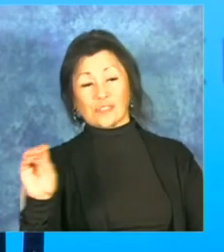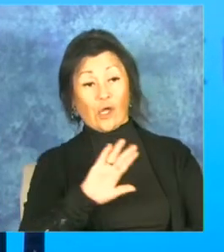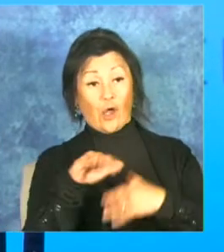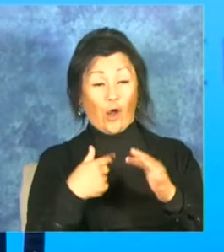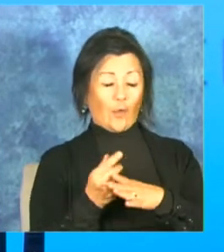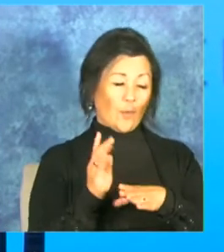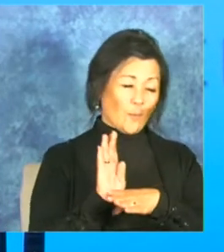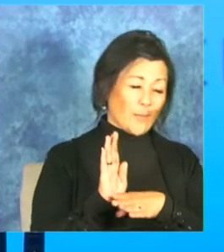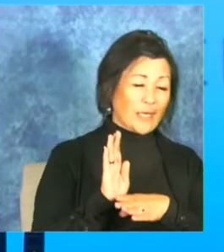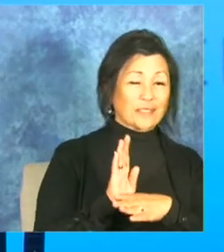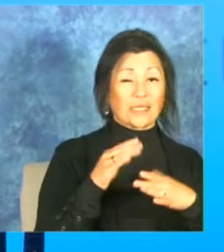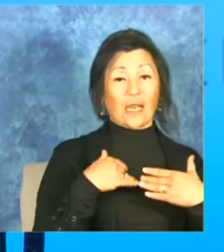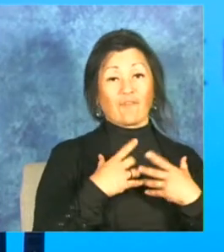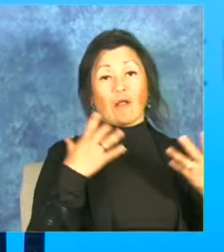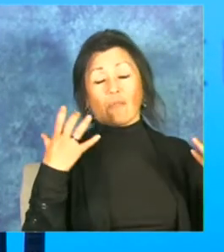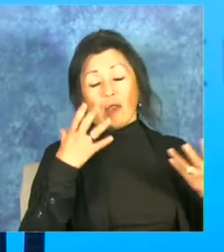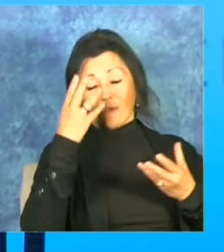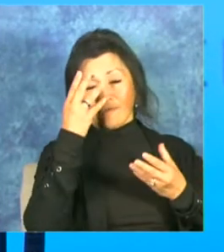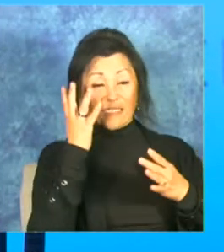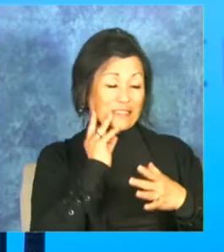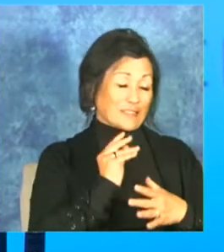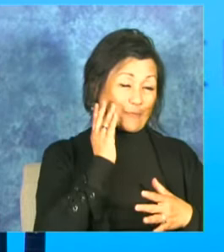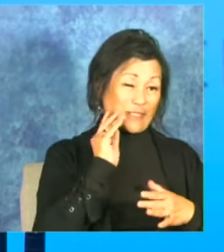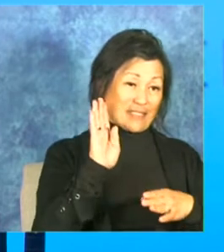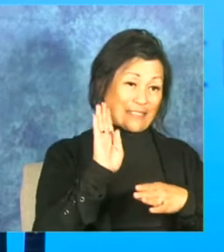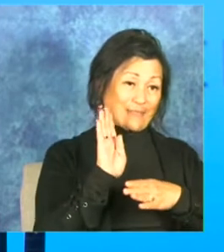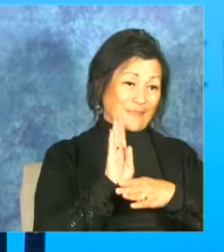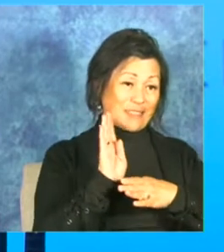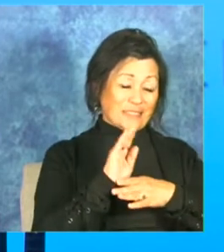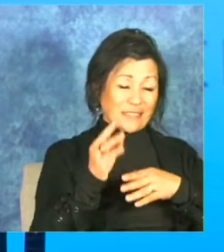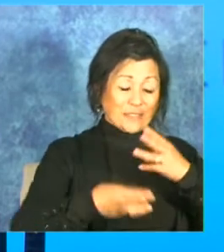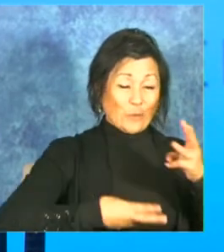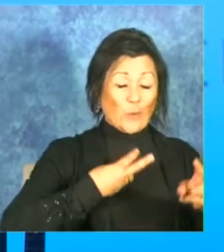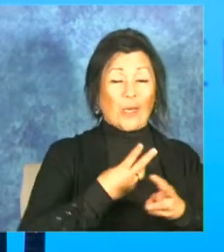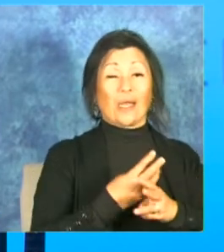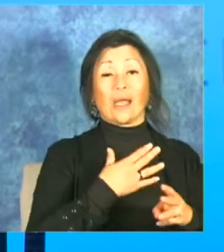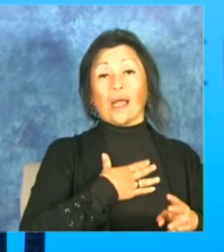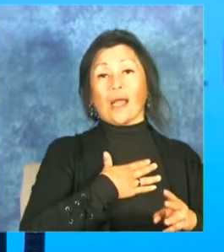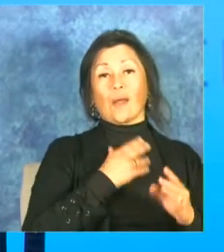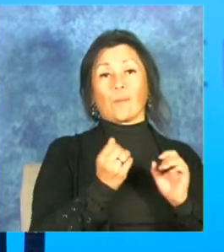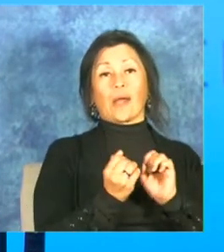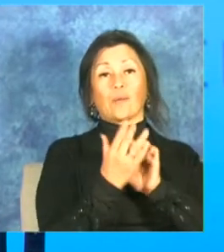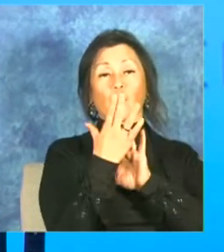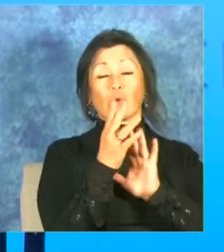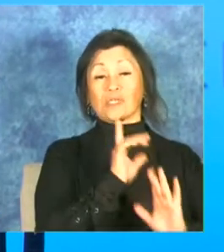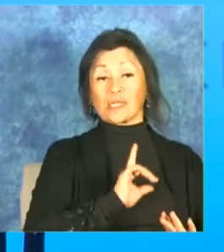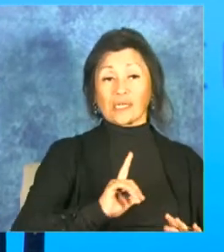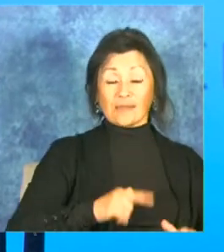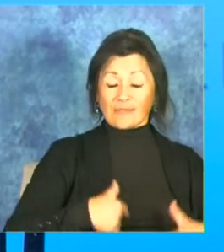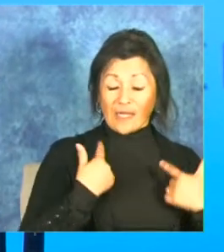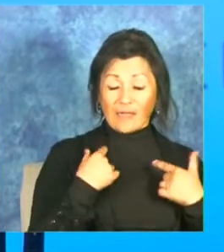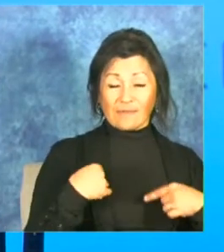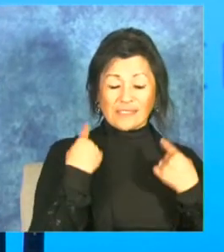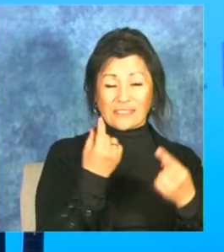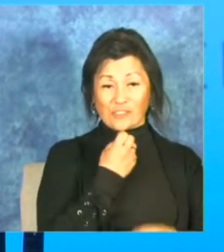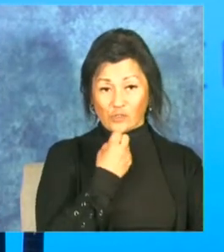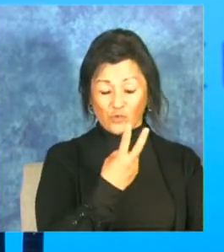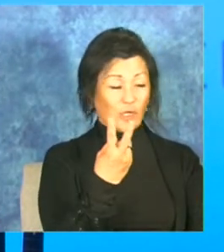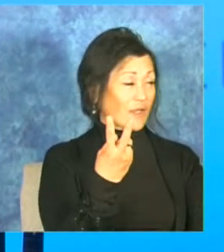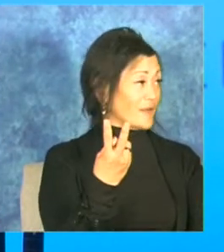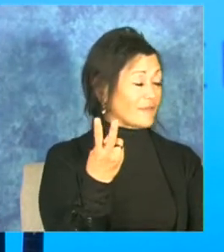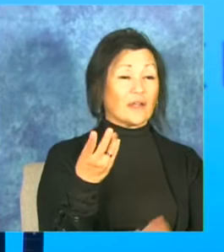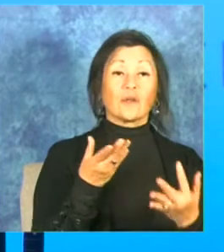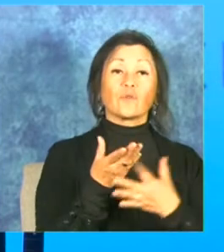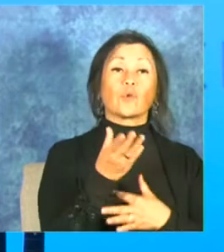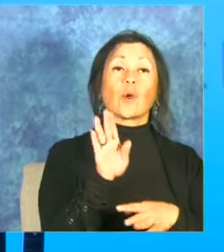City. Got a lot of experience in the business world as well. And my approach to life from the time I was a 12-year-old kid through